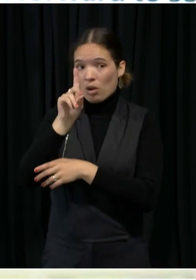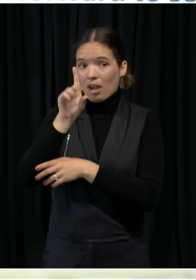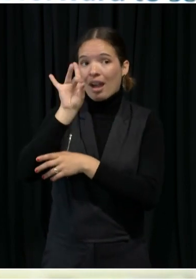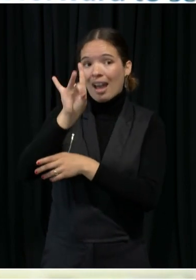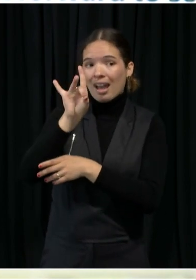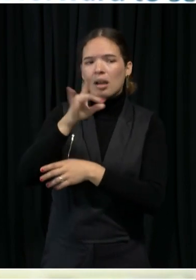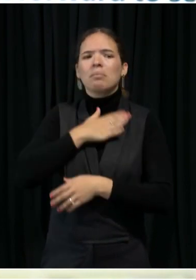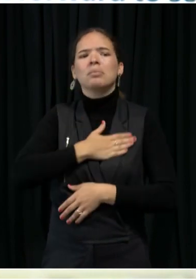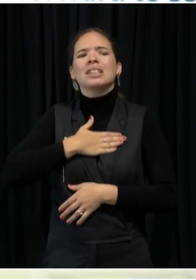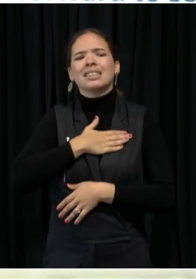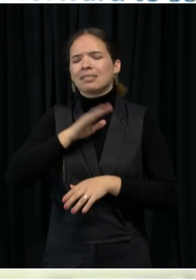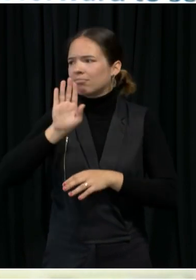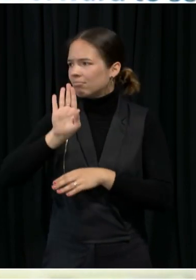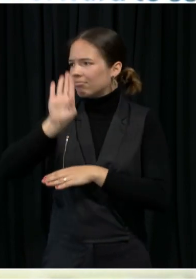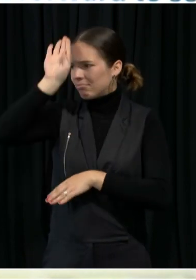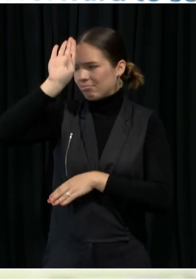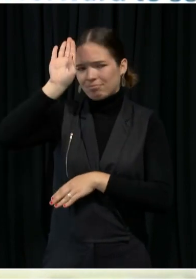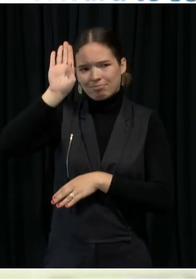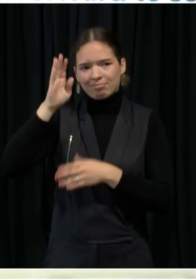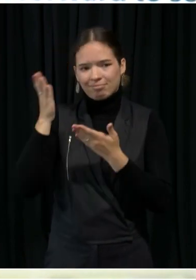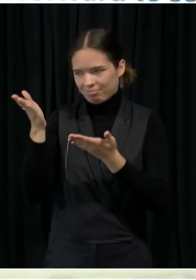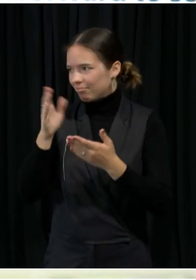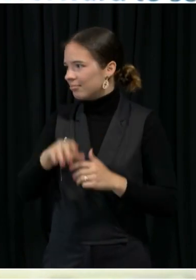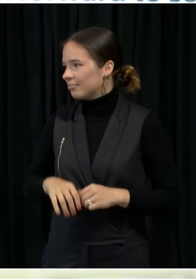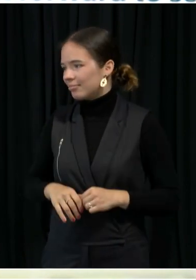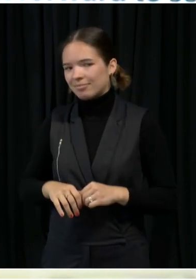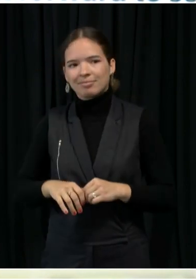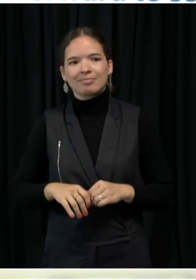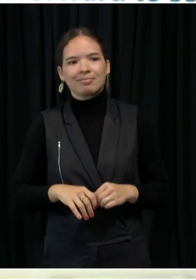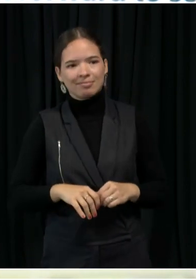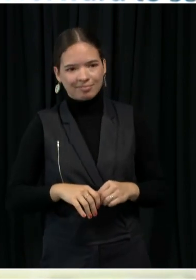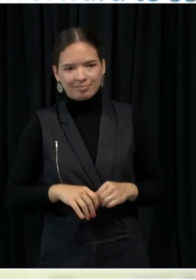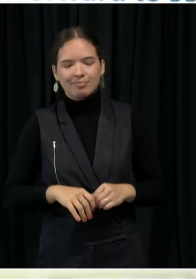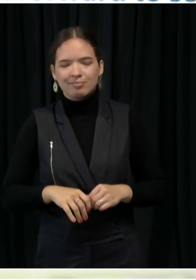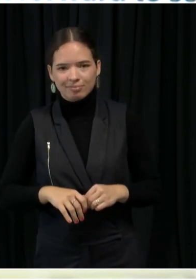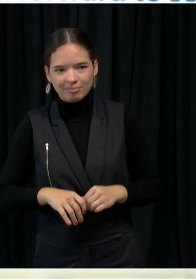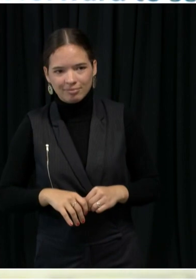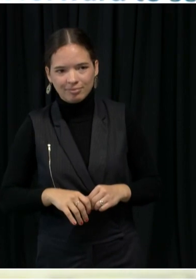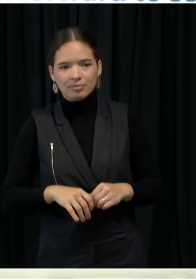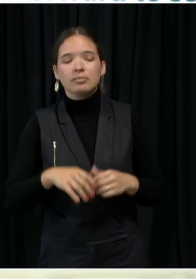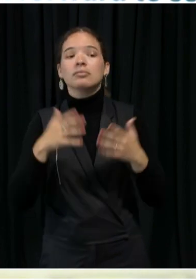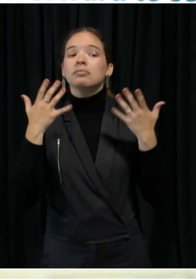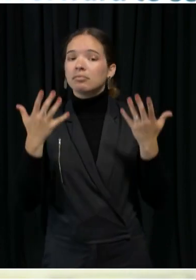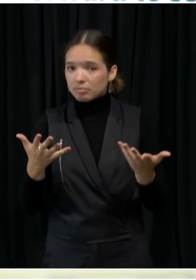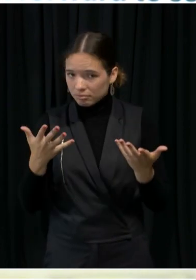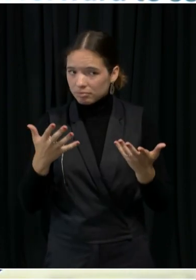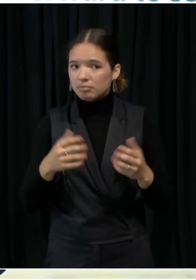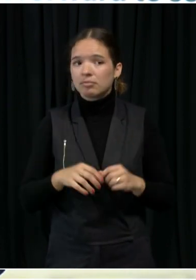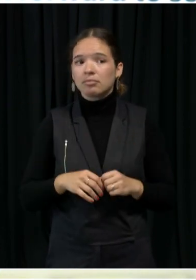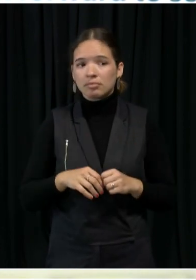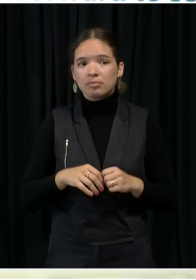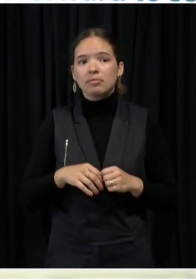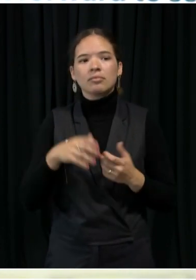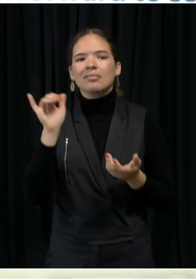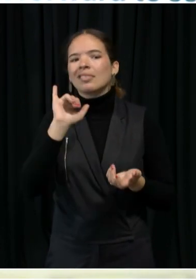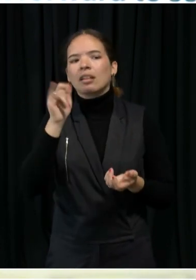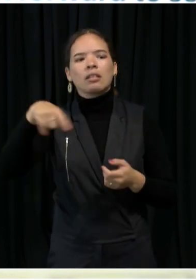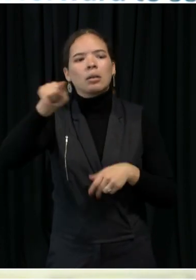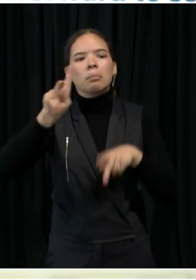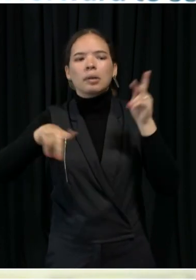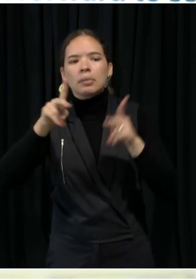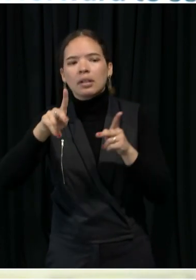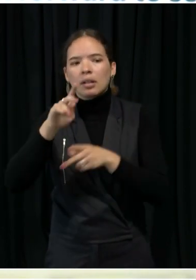You right there? There we go. And so it's been people like Marion Berry who have stood in the